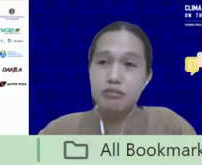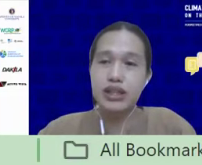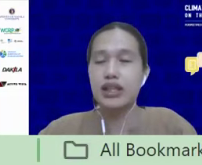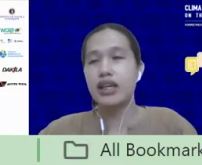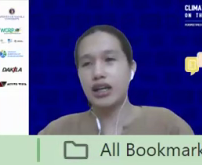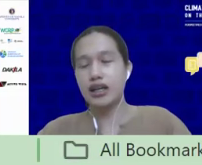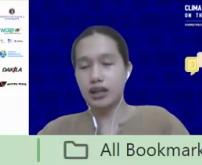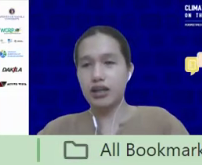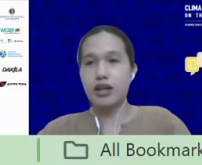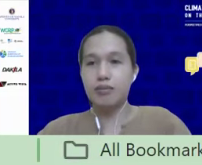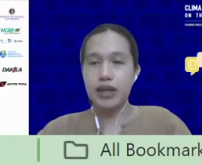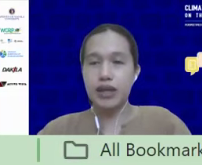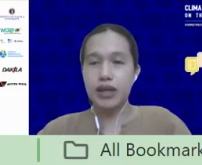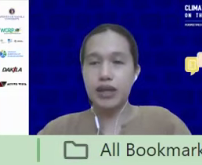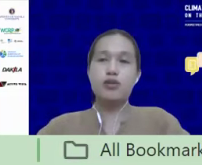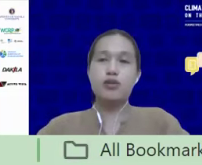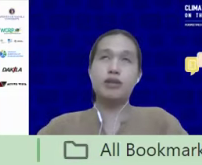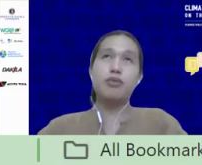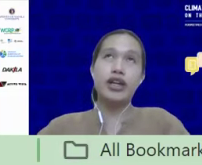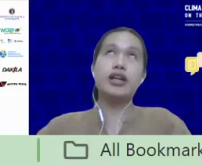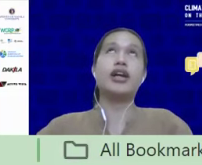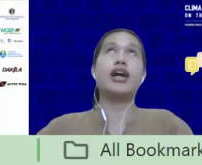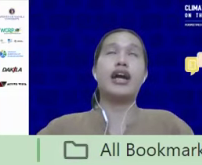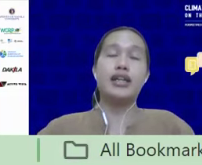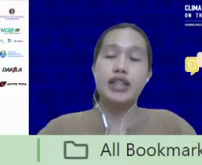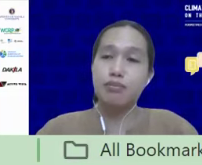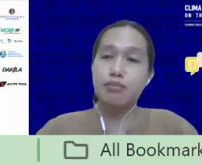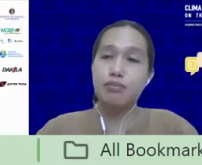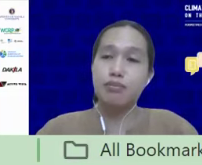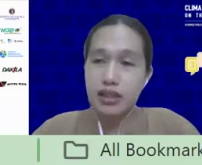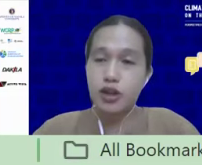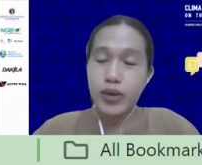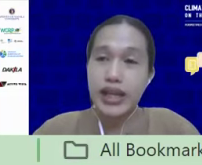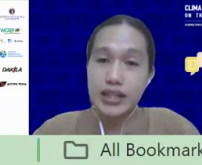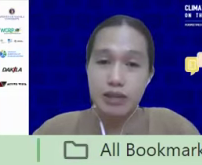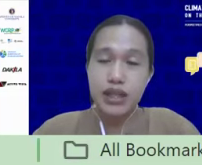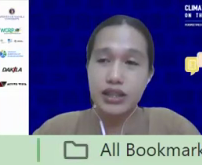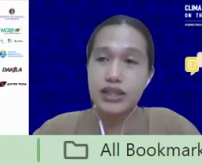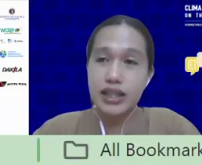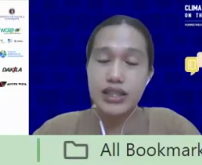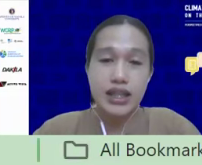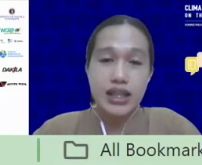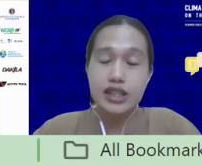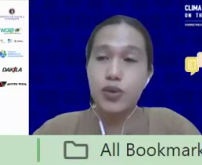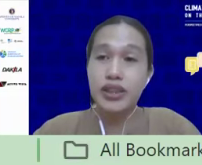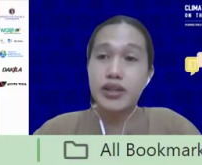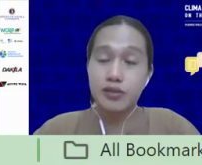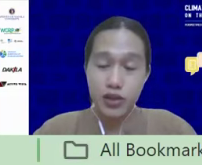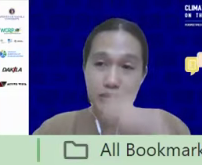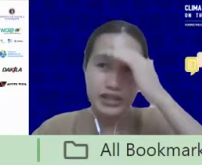0.2%. But I think the more accepted or widely accepted statistic is